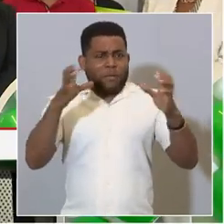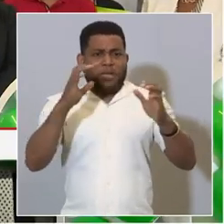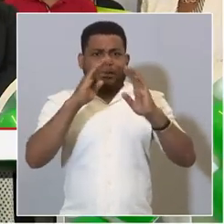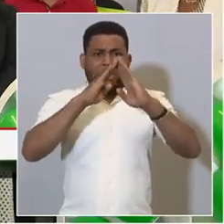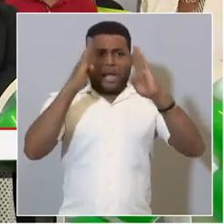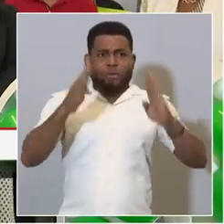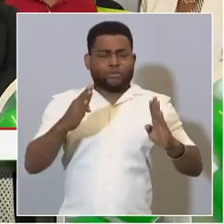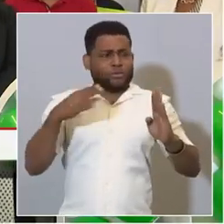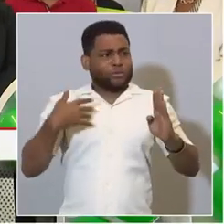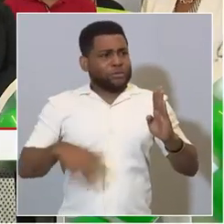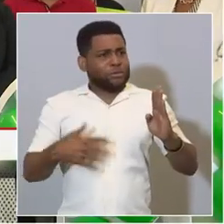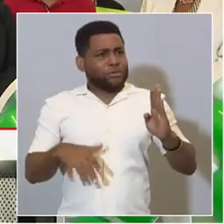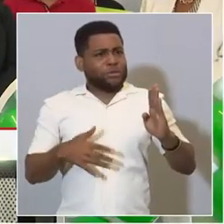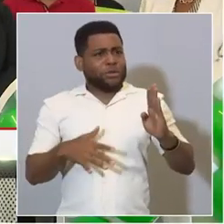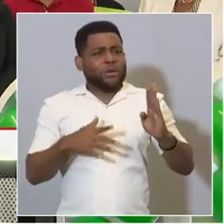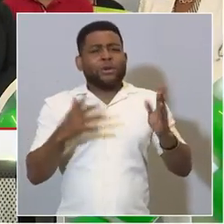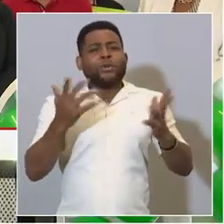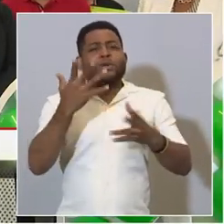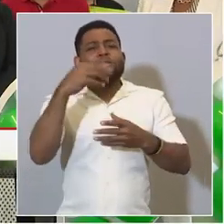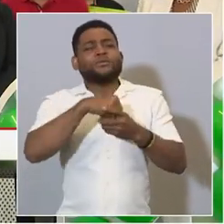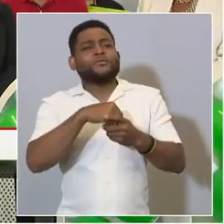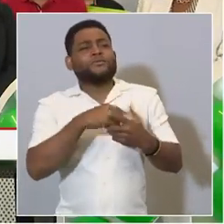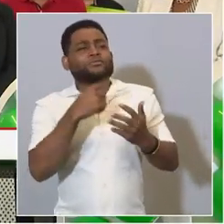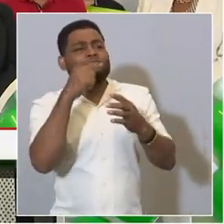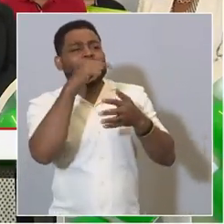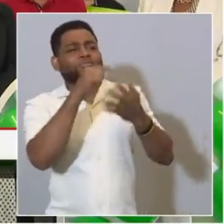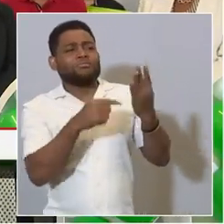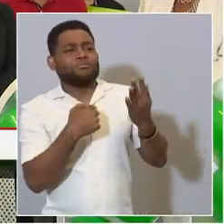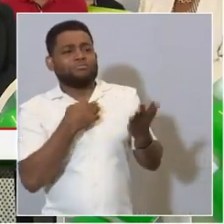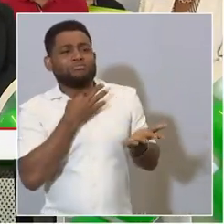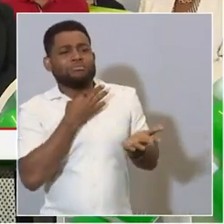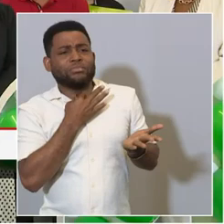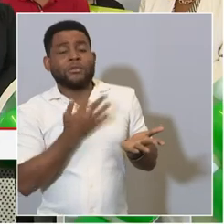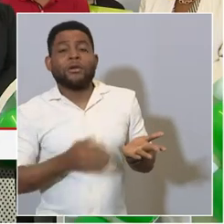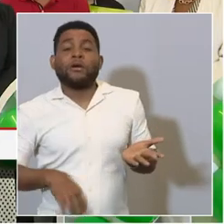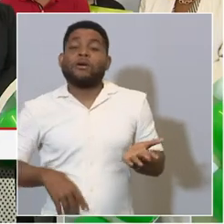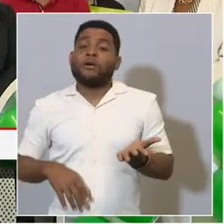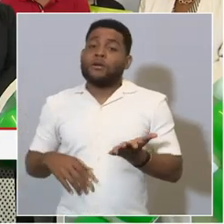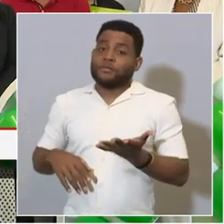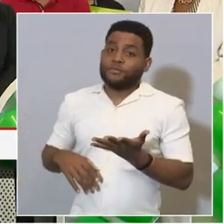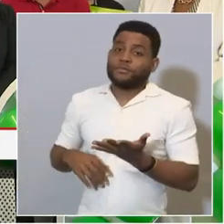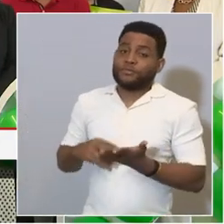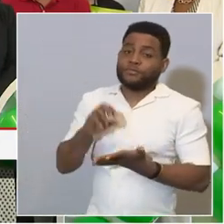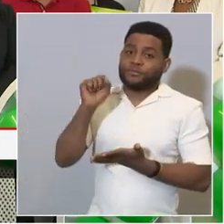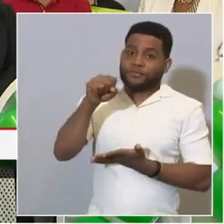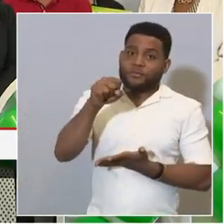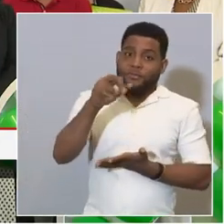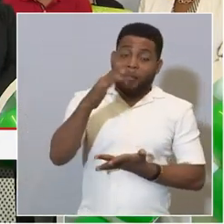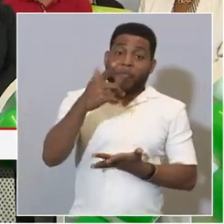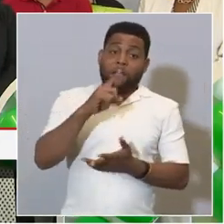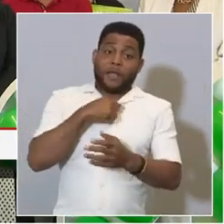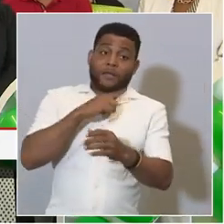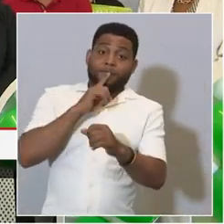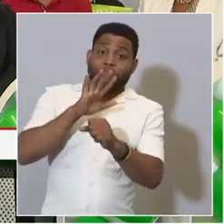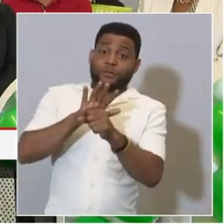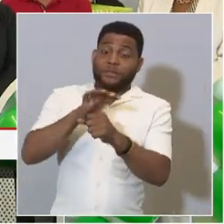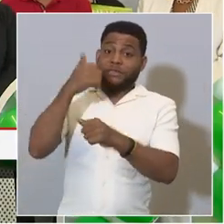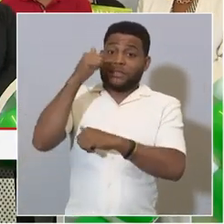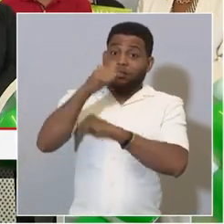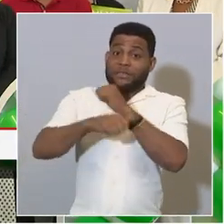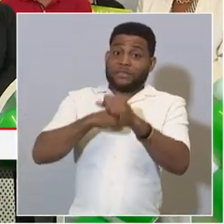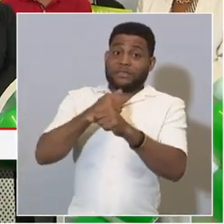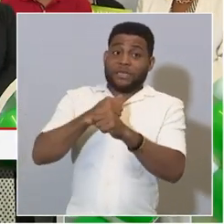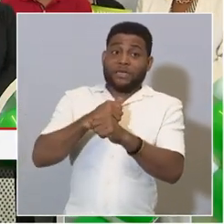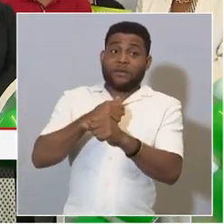I have noticed that since I made the pledge some 10 years ago that we would invest at least $100 million from